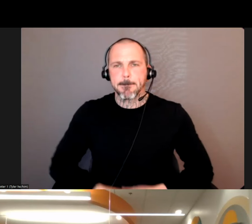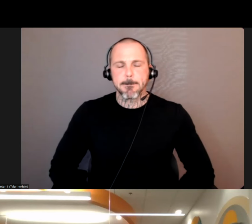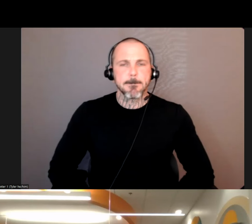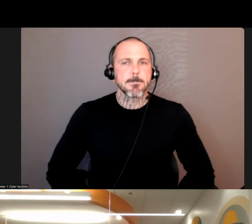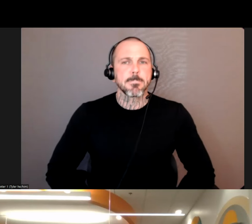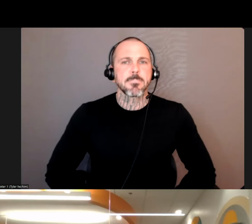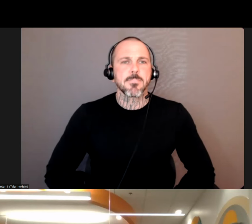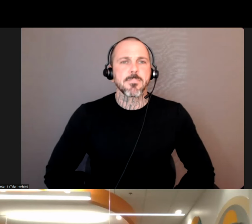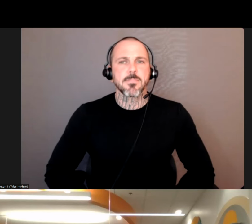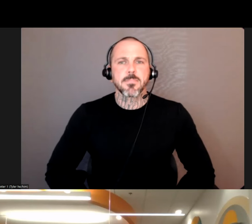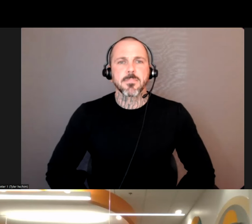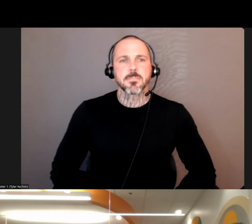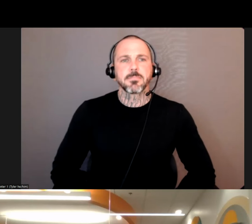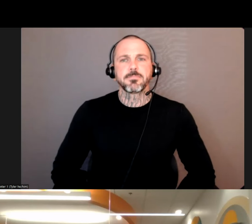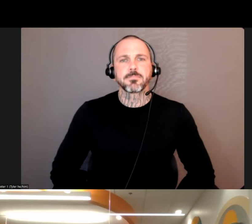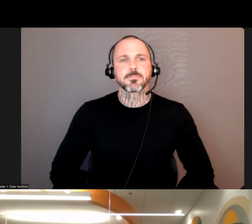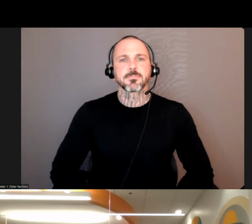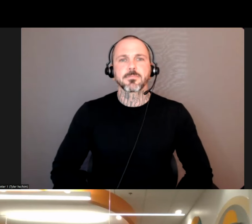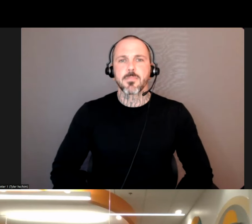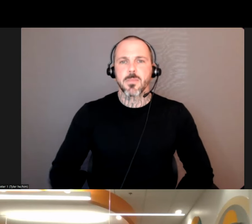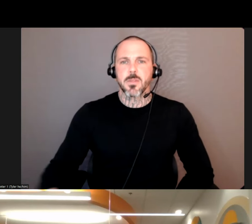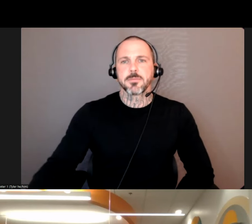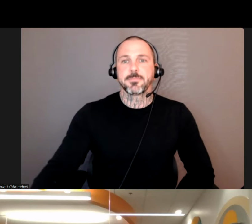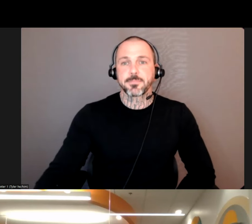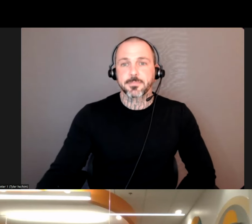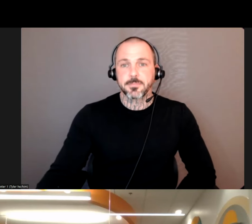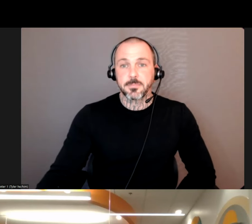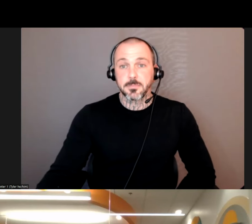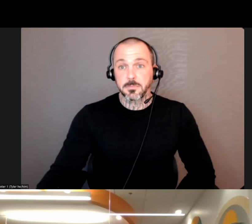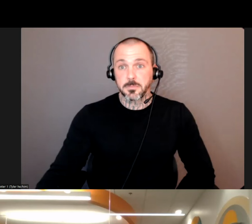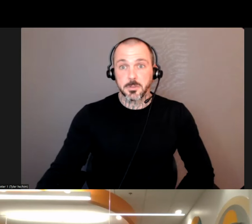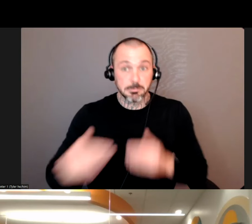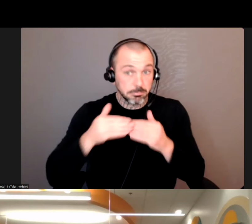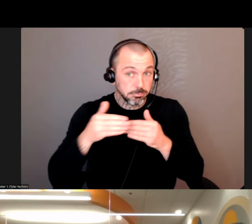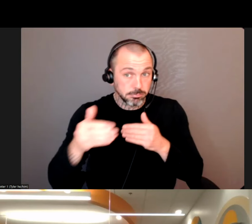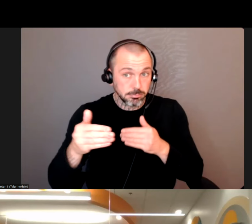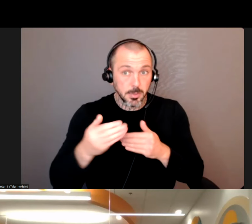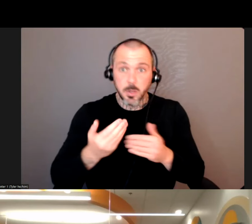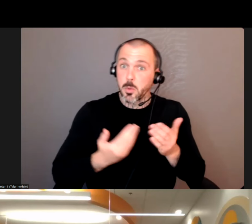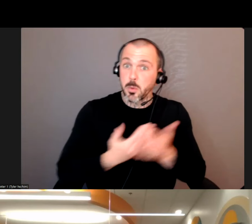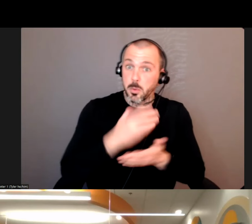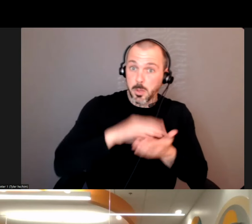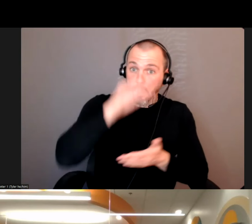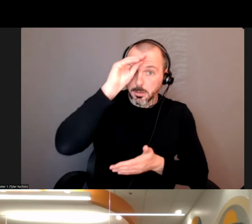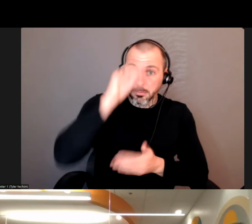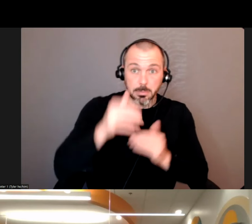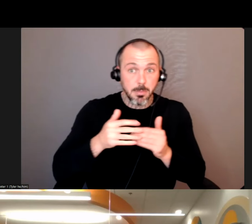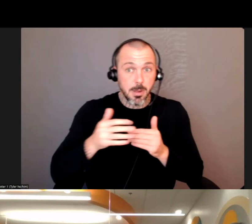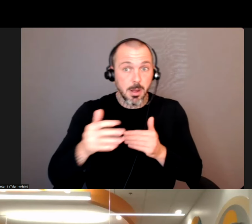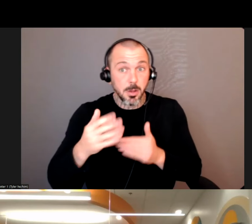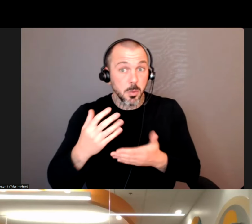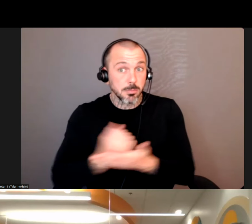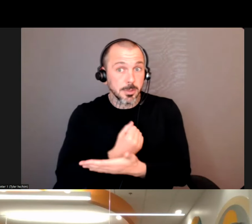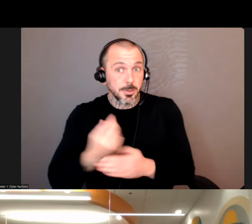asking if you will use some of this knowledge in your future. So what you've learned today around prevention, will you be using that hopefully